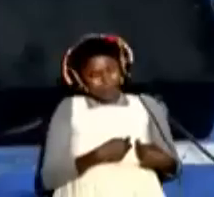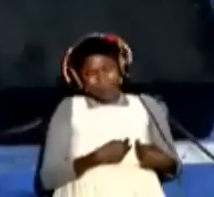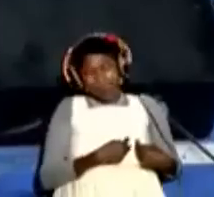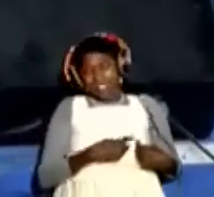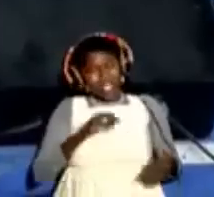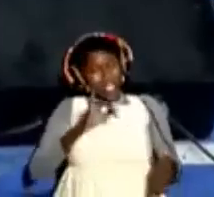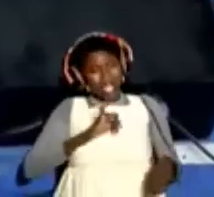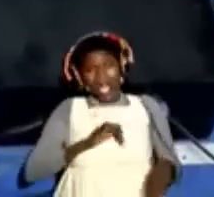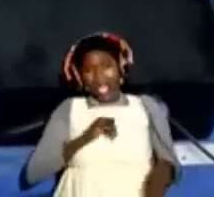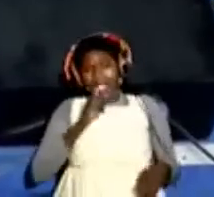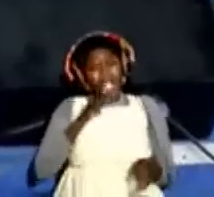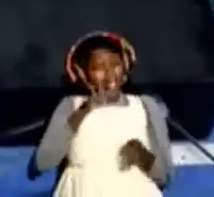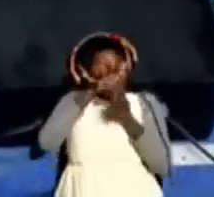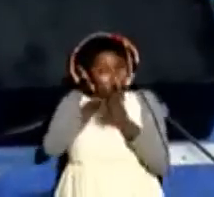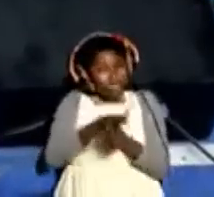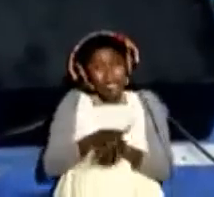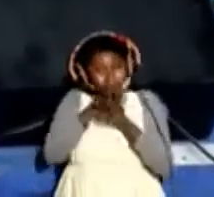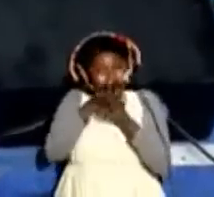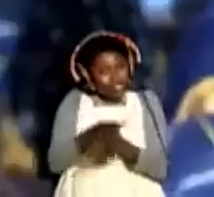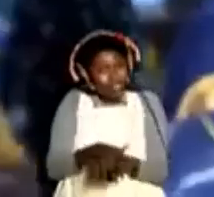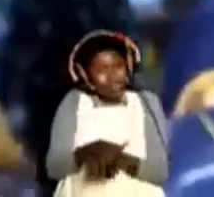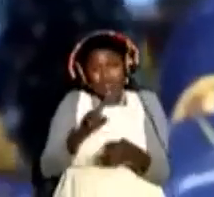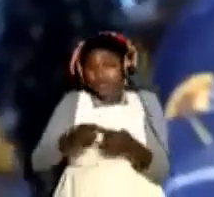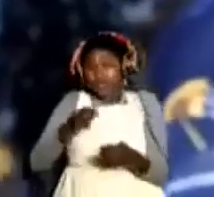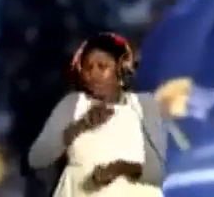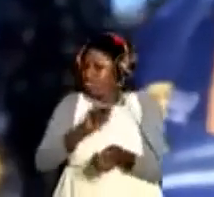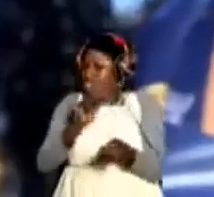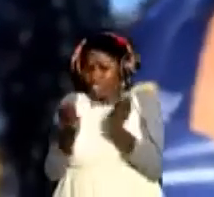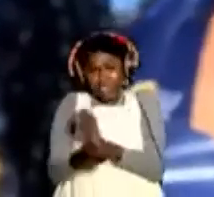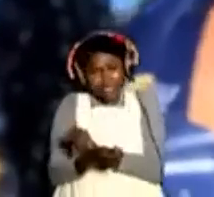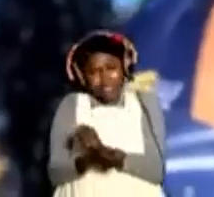I am under pressure to compromise.